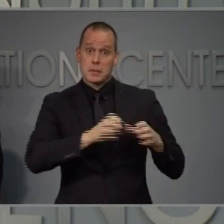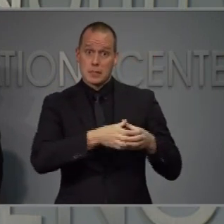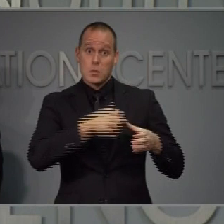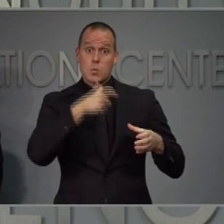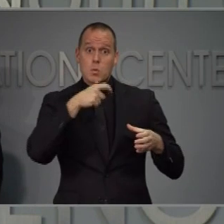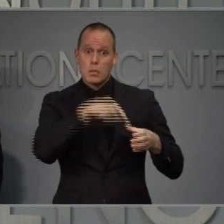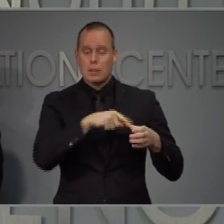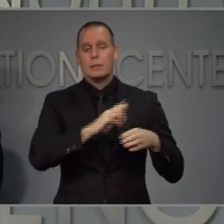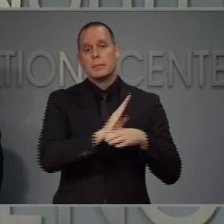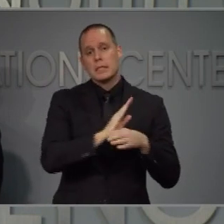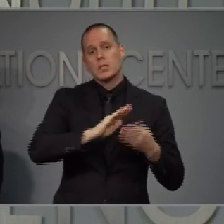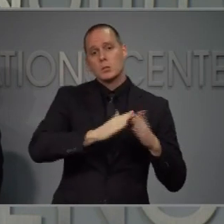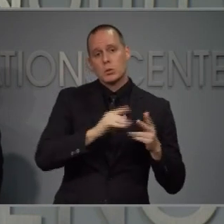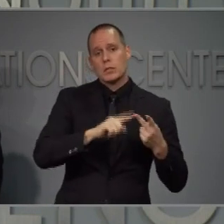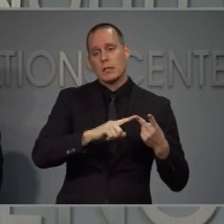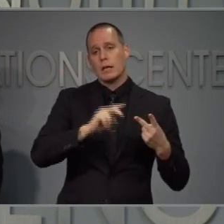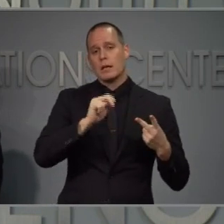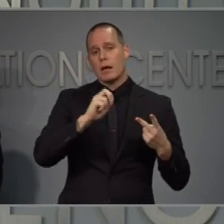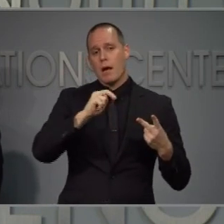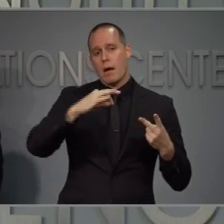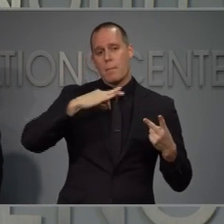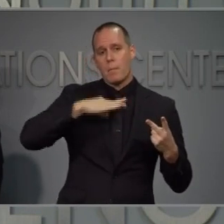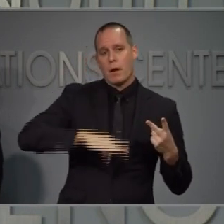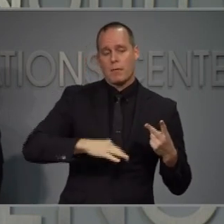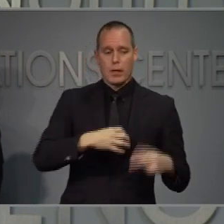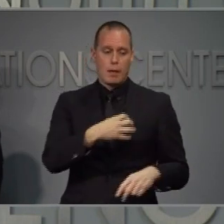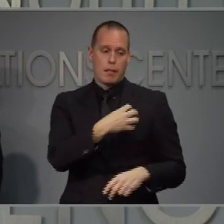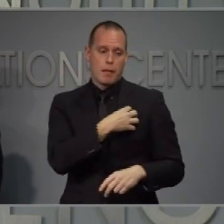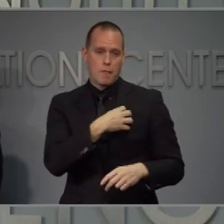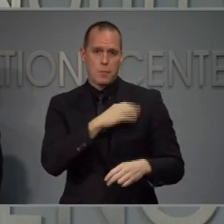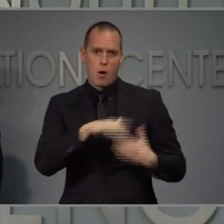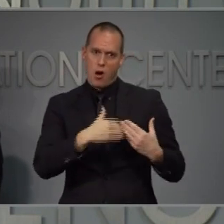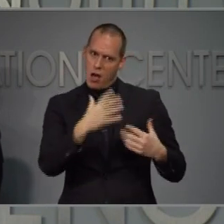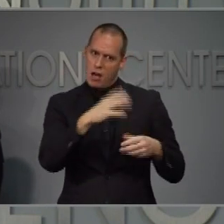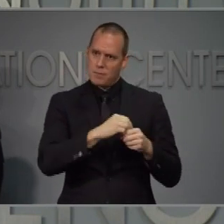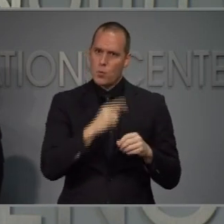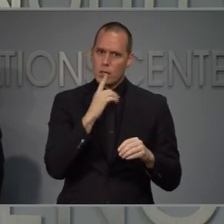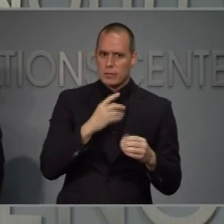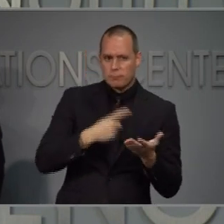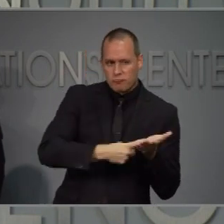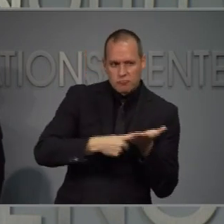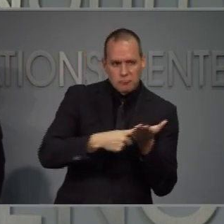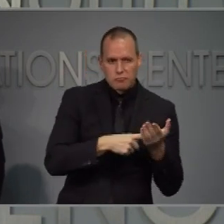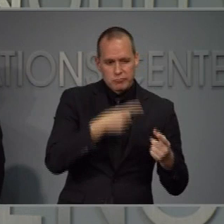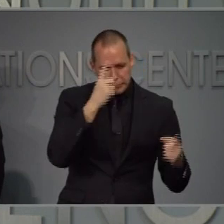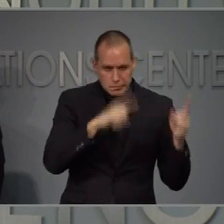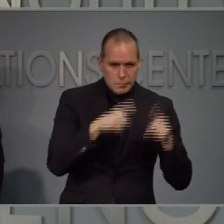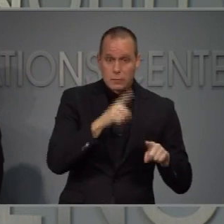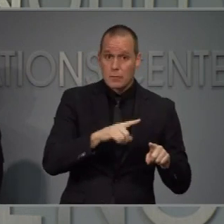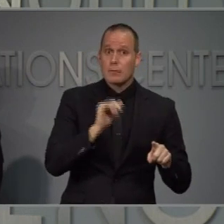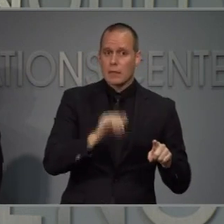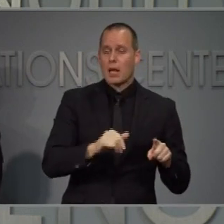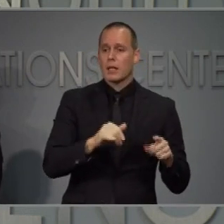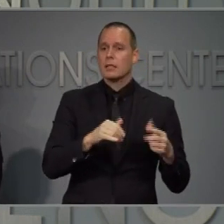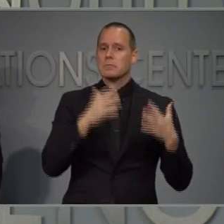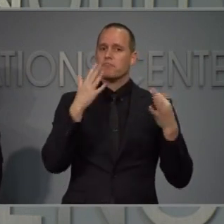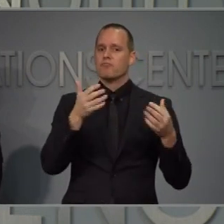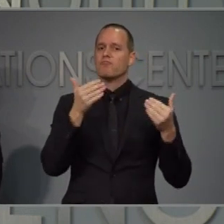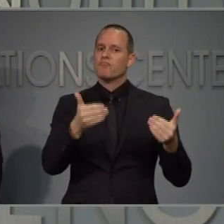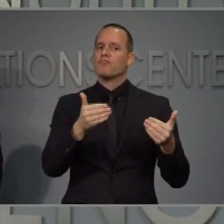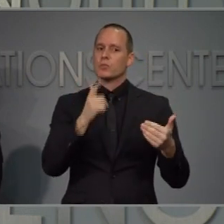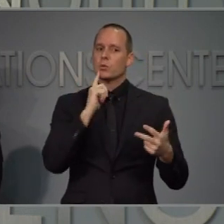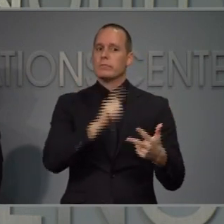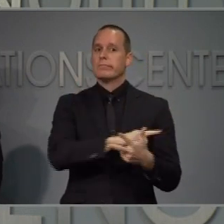business community, the nonprofit arena, law enforcement, and make decisions regarding the pushing up on the number